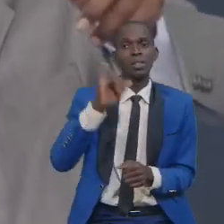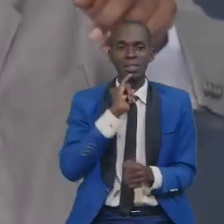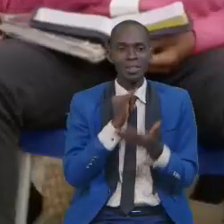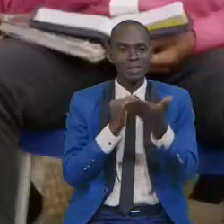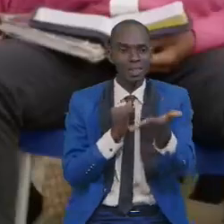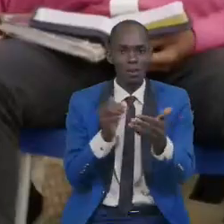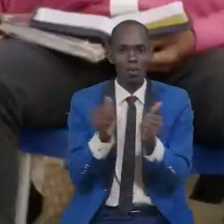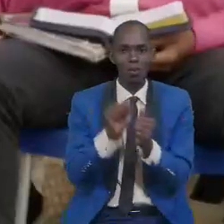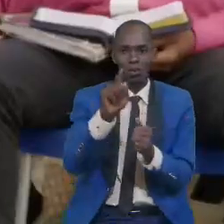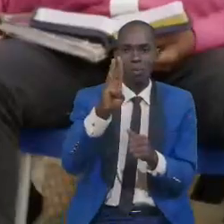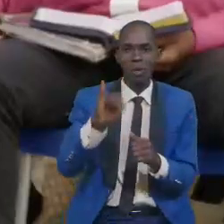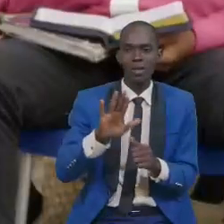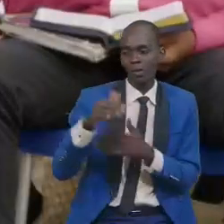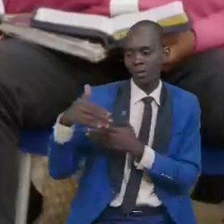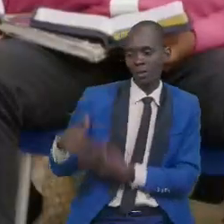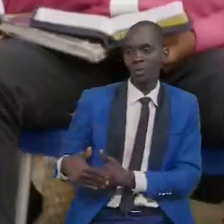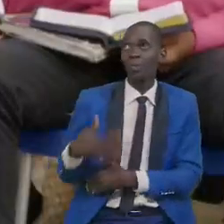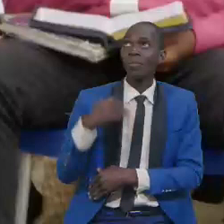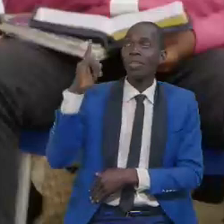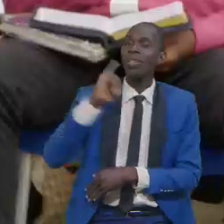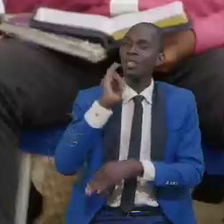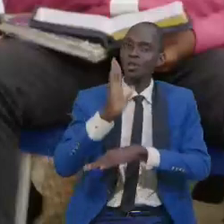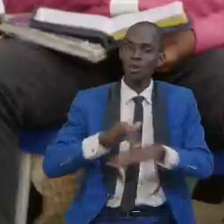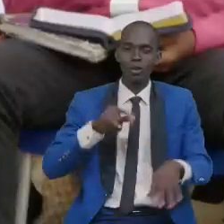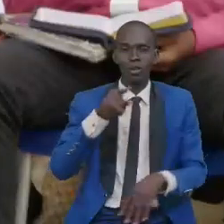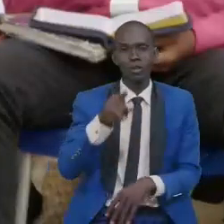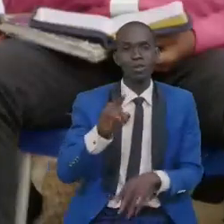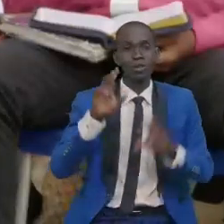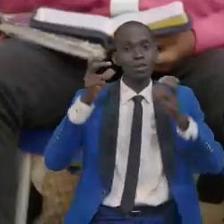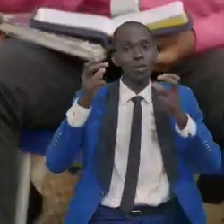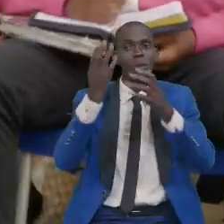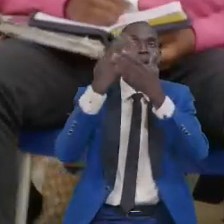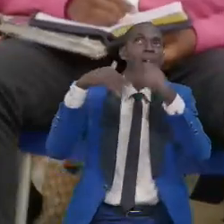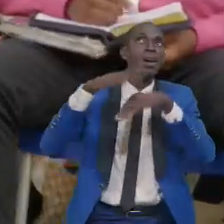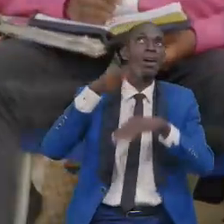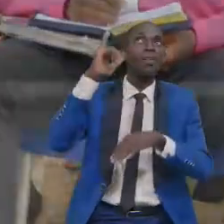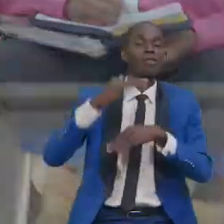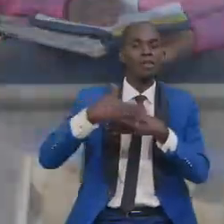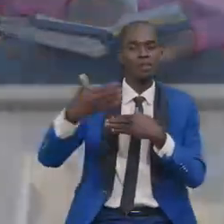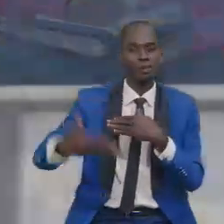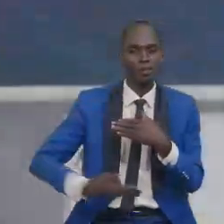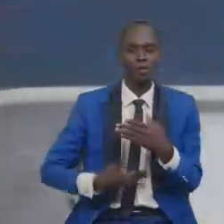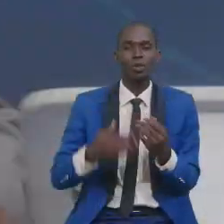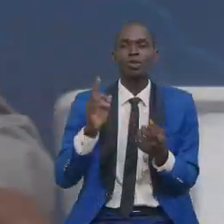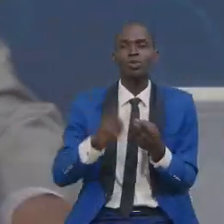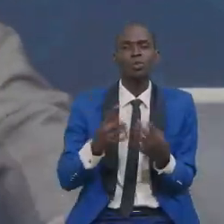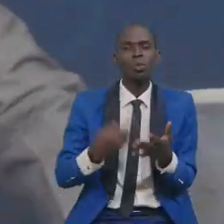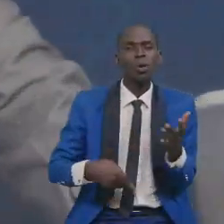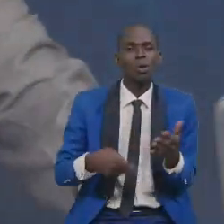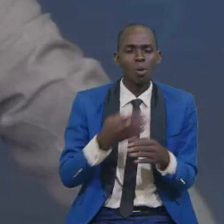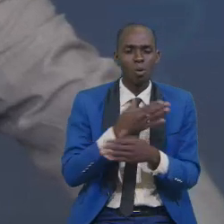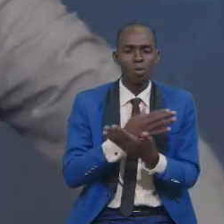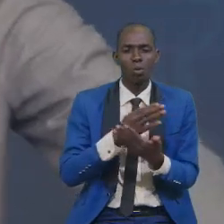your side and he calls you Heavenly imitation he calls you to holistic that word mistake